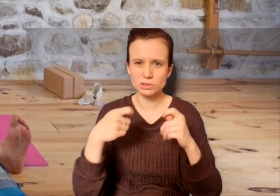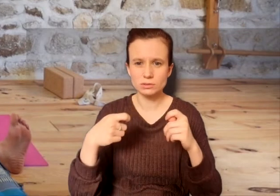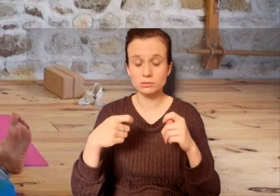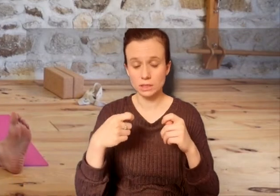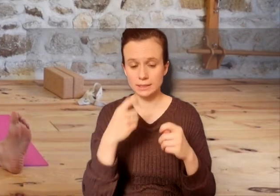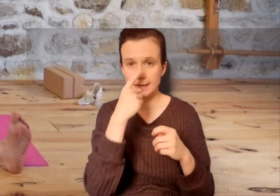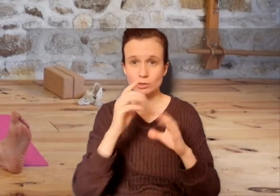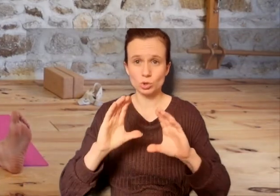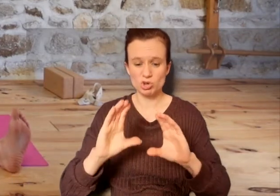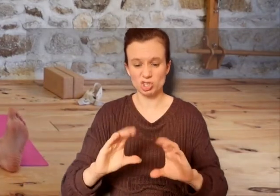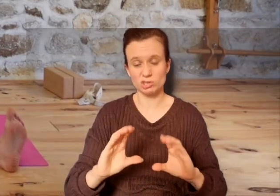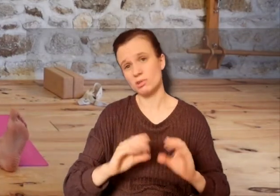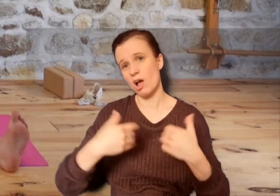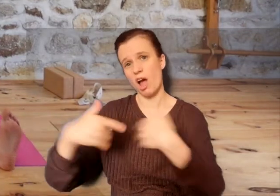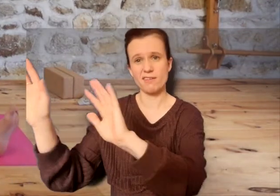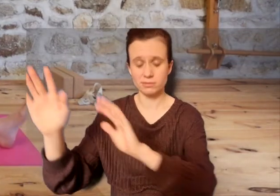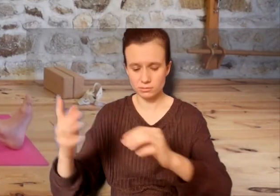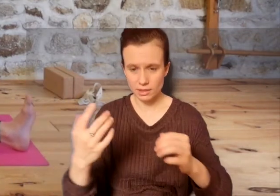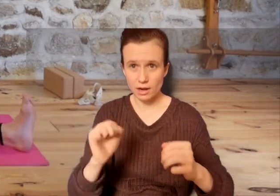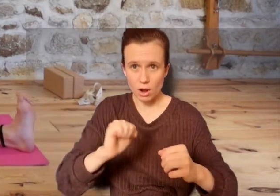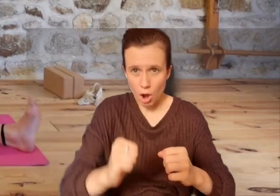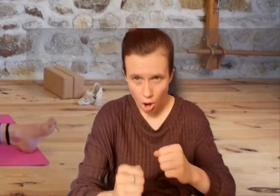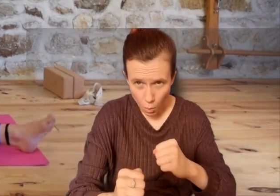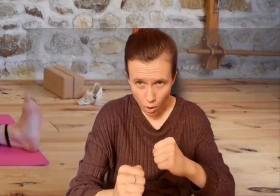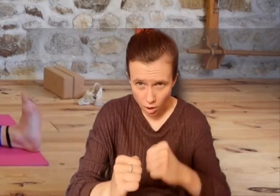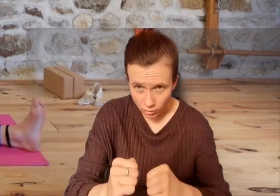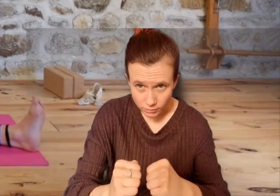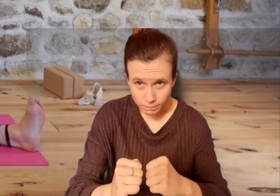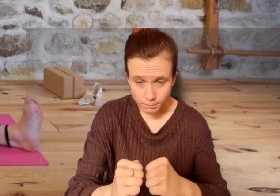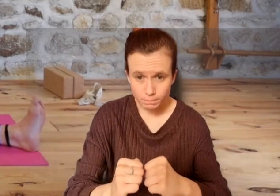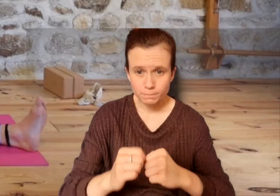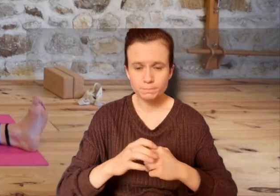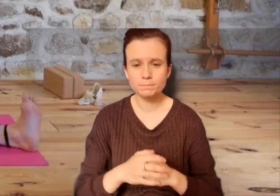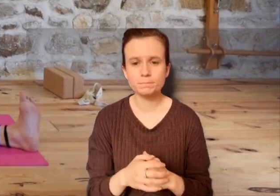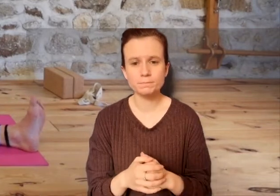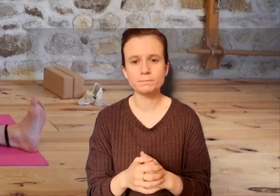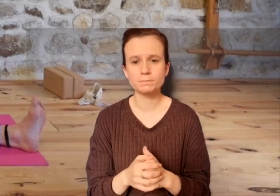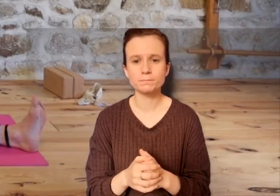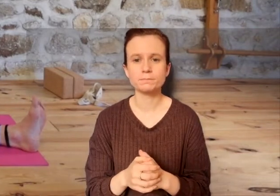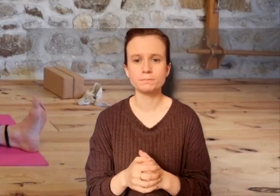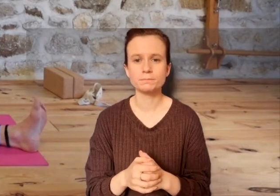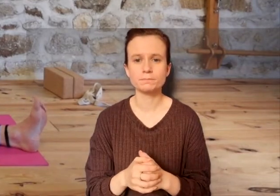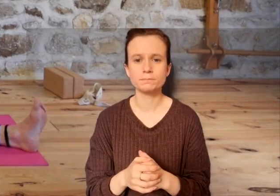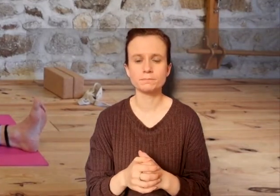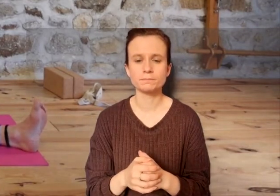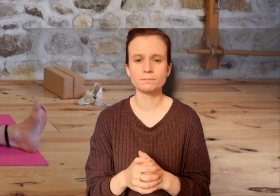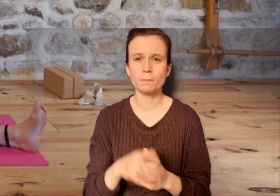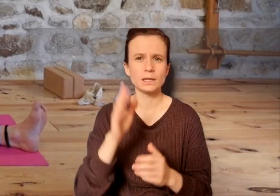deeper, or send those legs a little bit wider so that you're having a bit more intense stretch in the inner